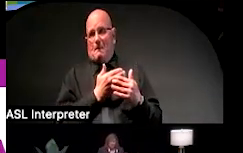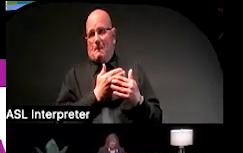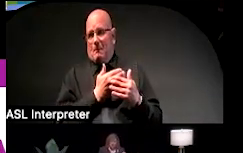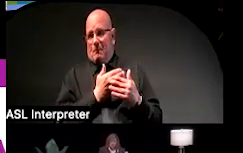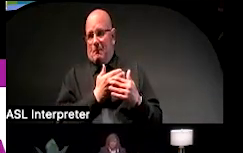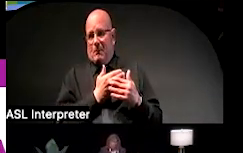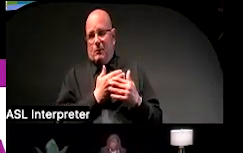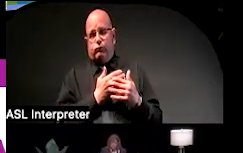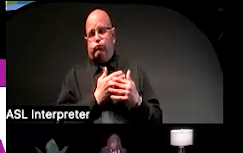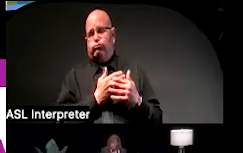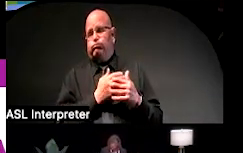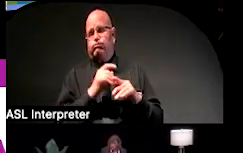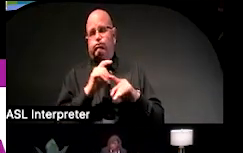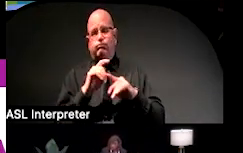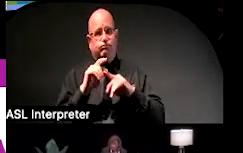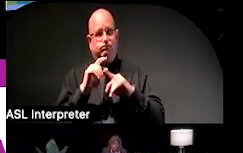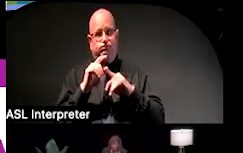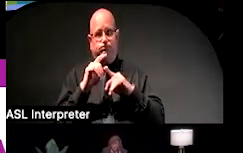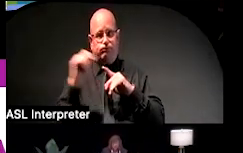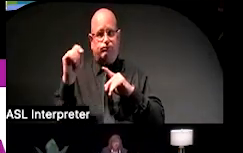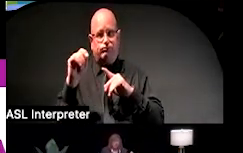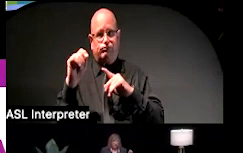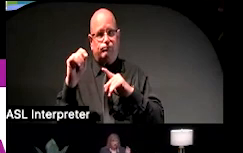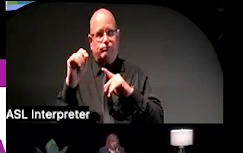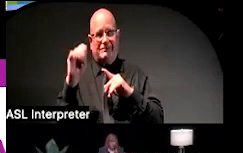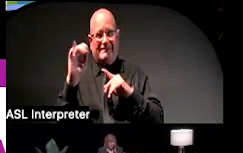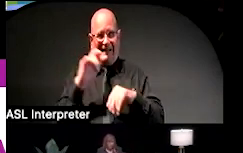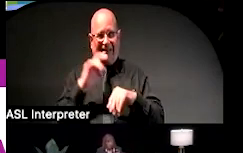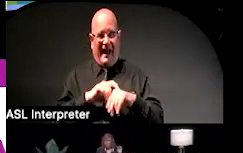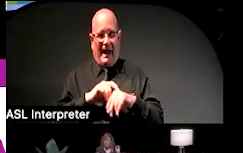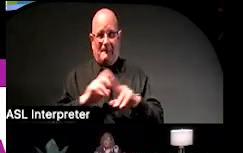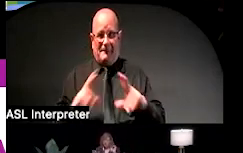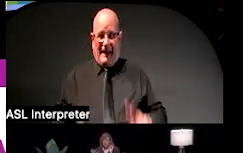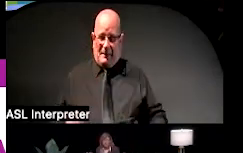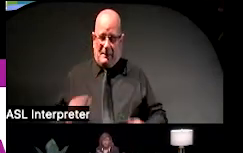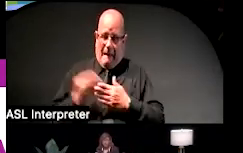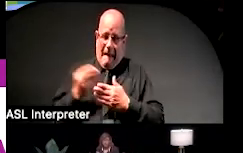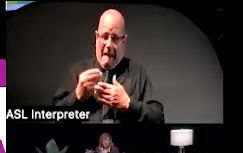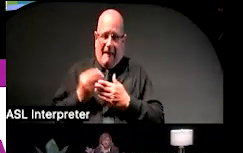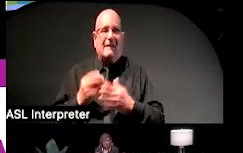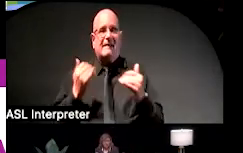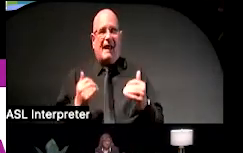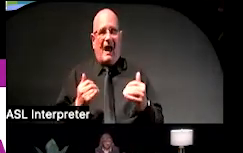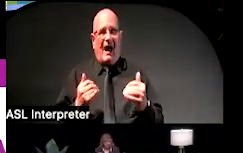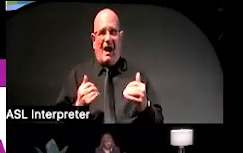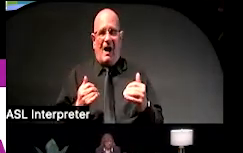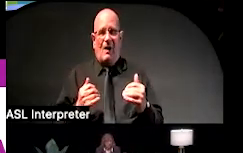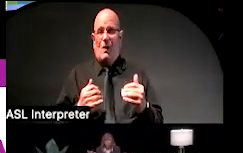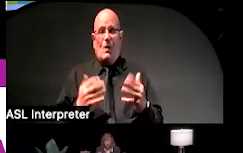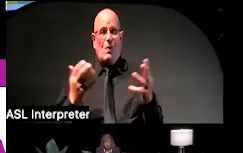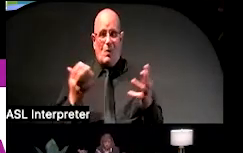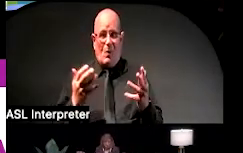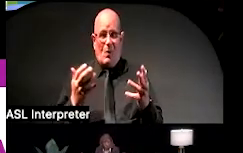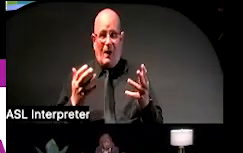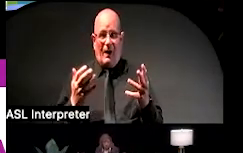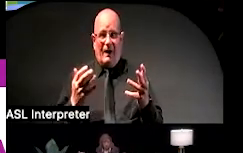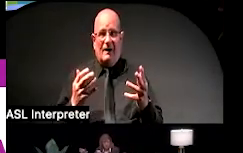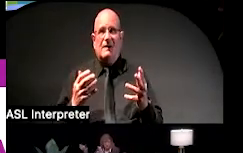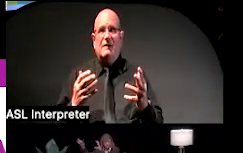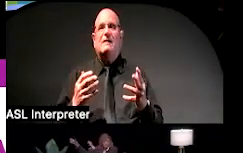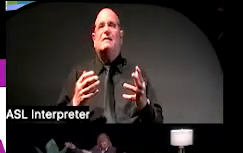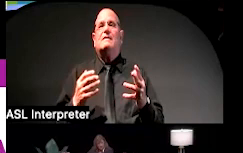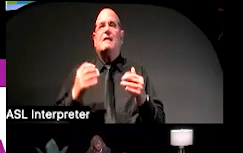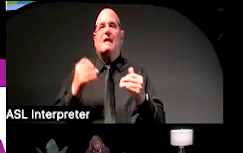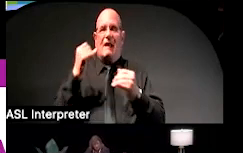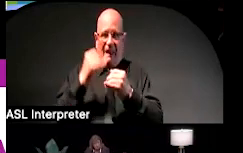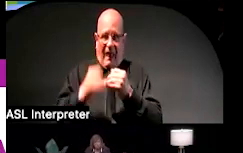top off of the diaper industry when they were babies, are now going to be blowing the top off of the brief industry on the